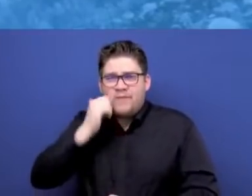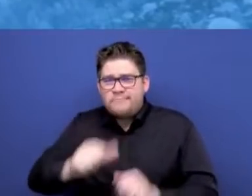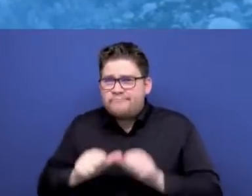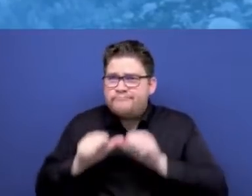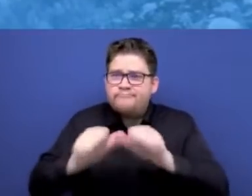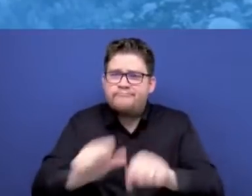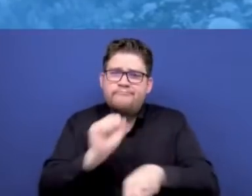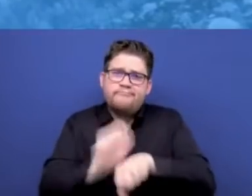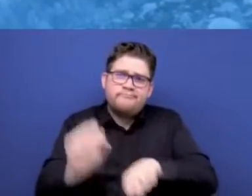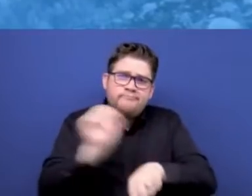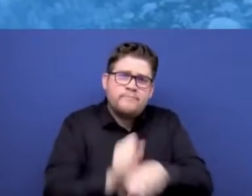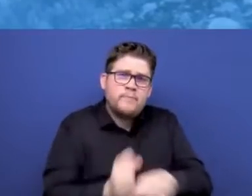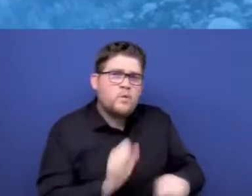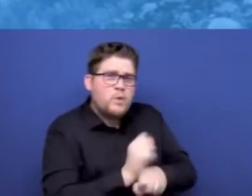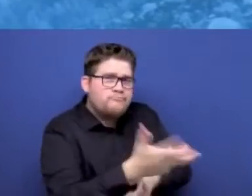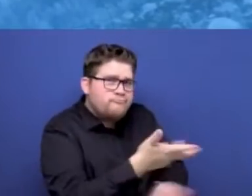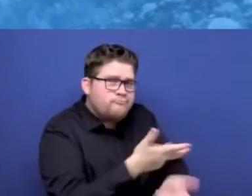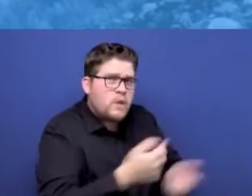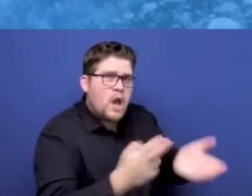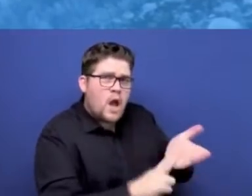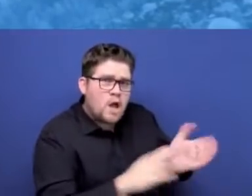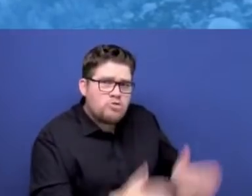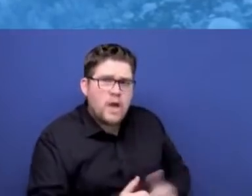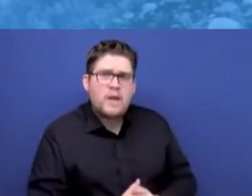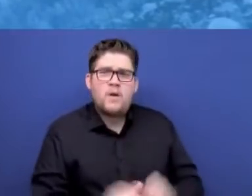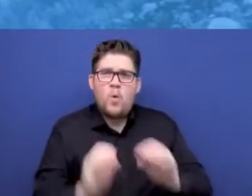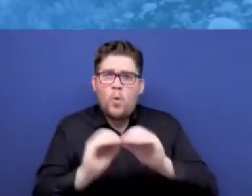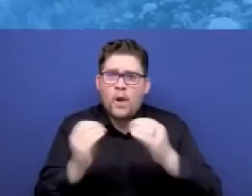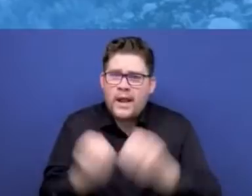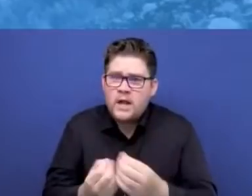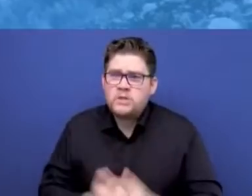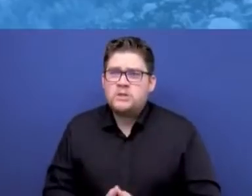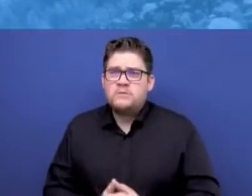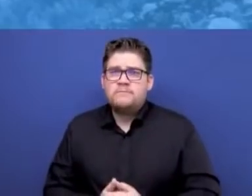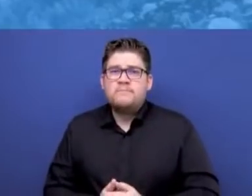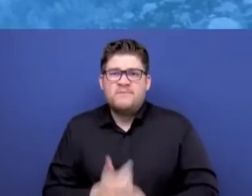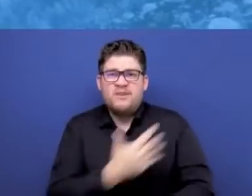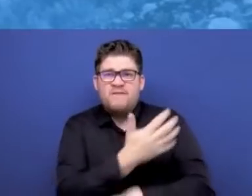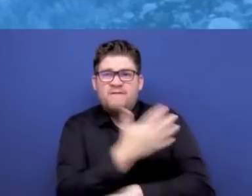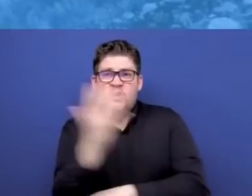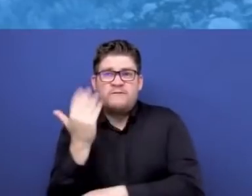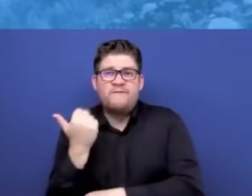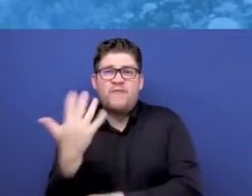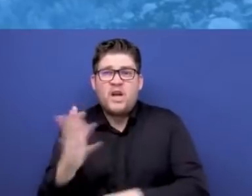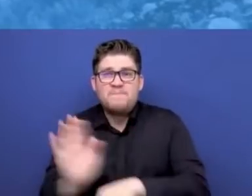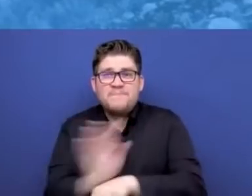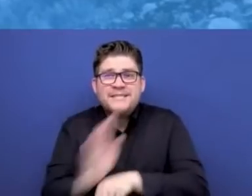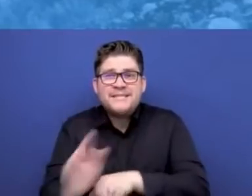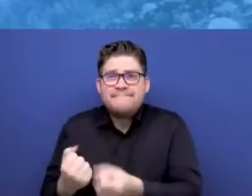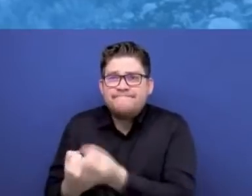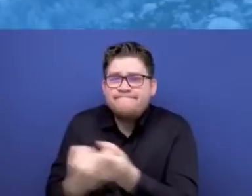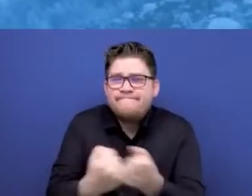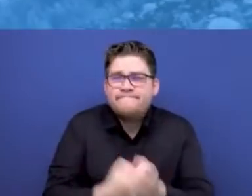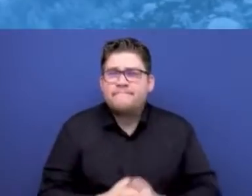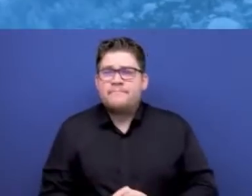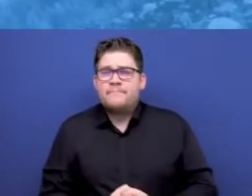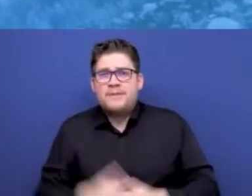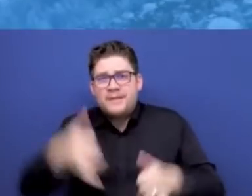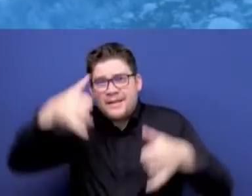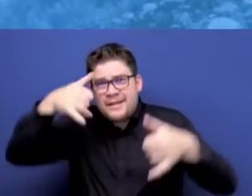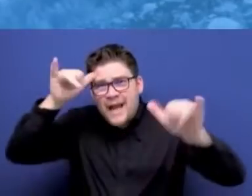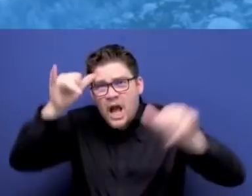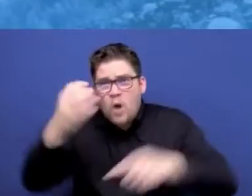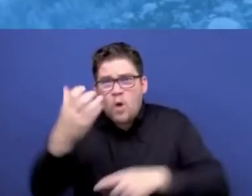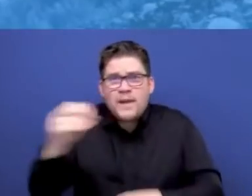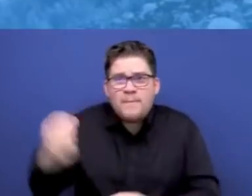agencies such as the forest industry and the BC cattlemen and the First Nation communities, all collectively together.